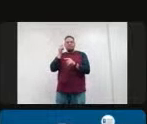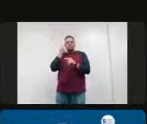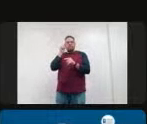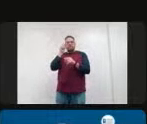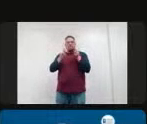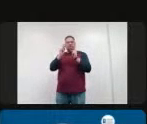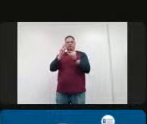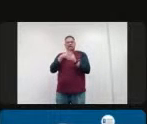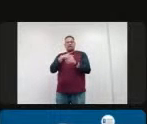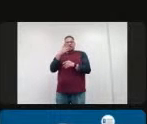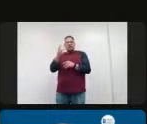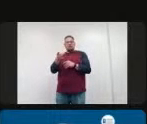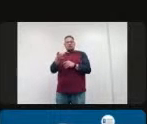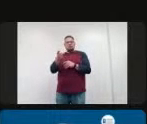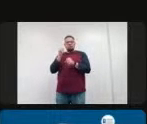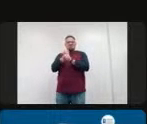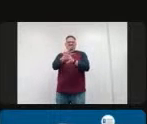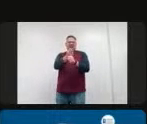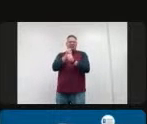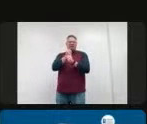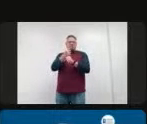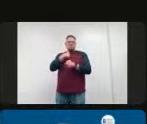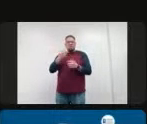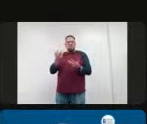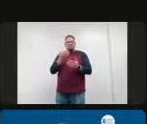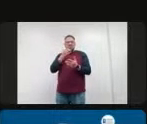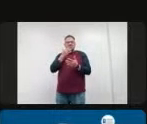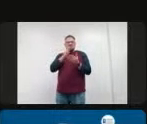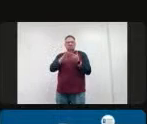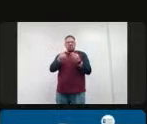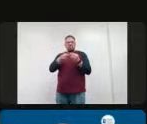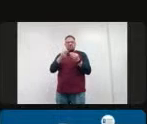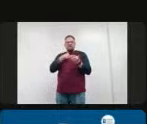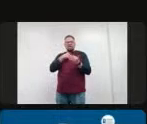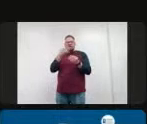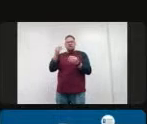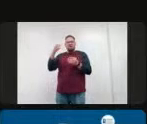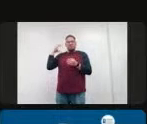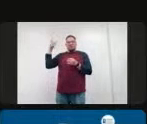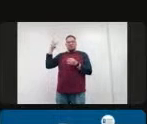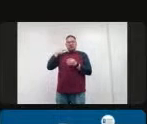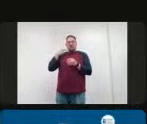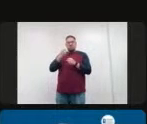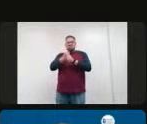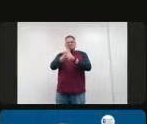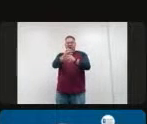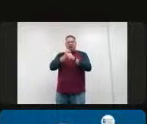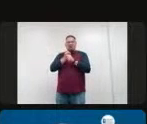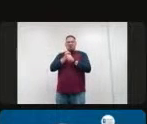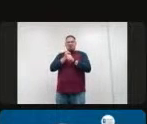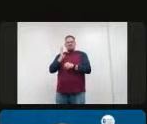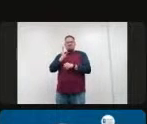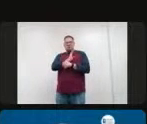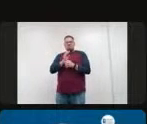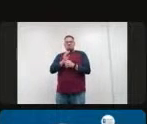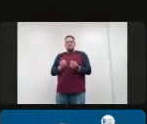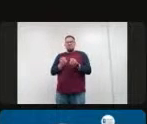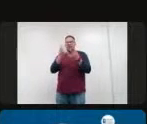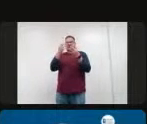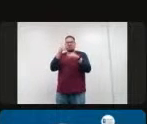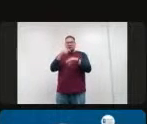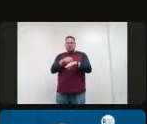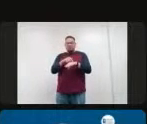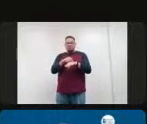me. And even our superintendent, who has trashed the board on several occasions, when more than